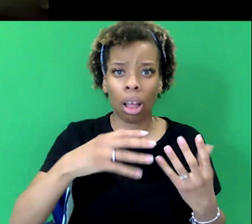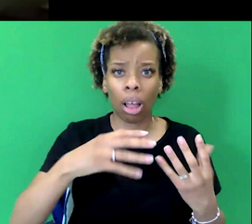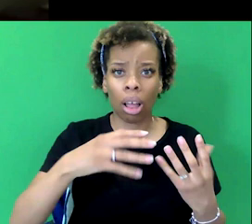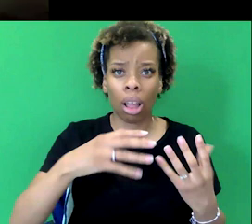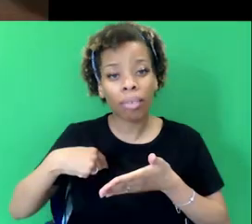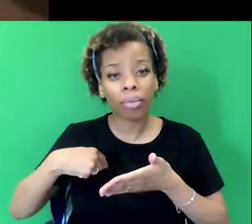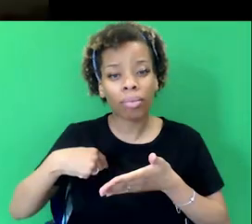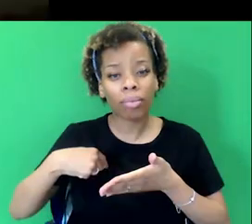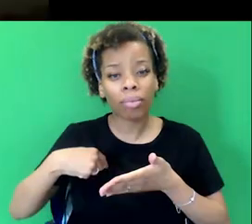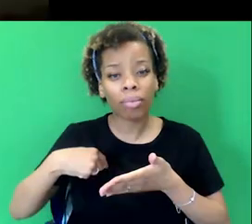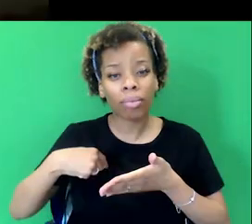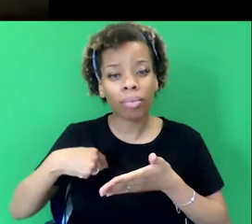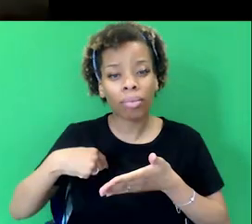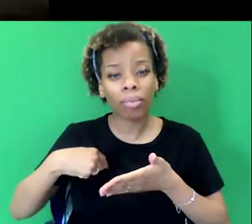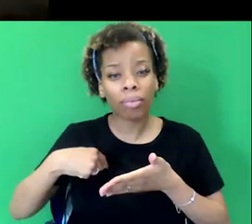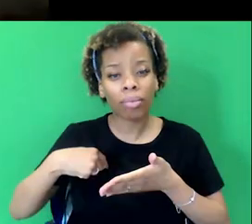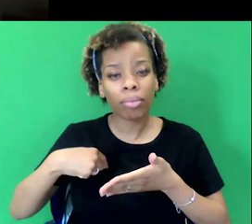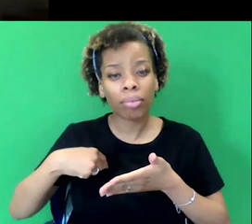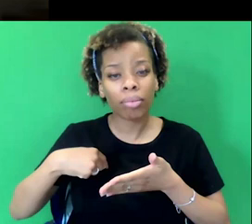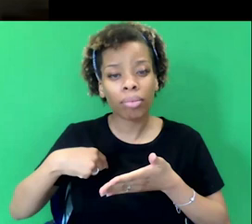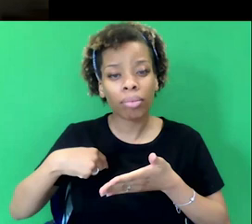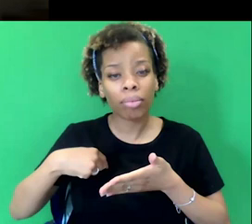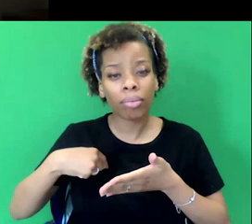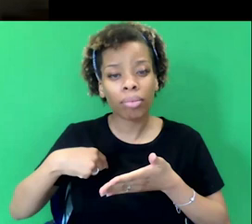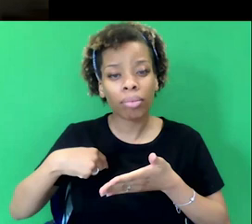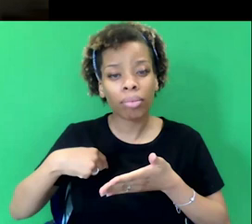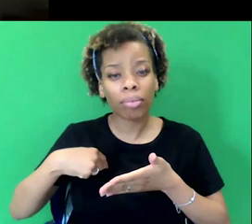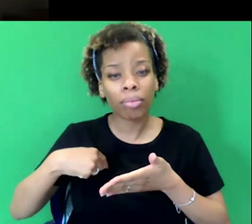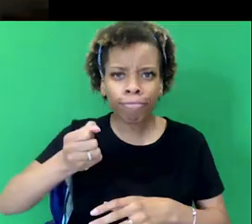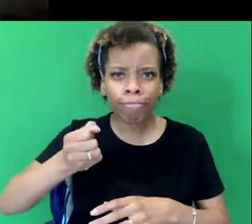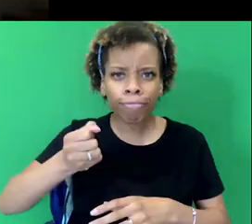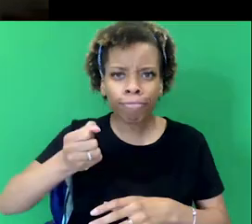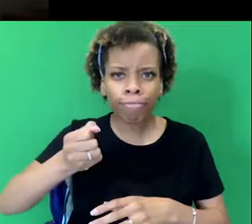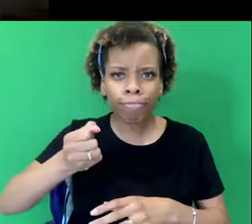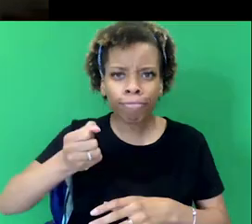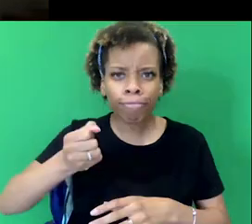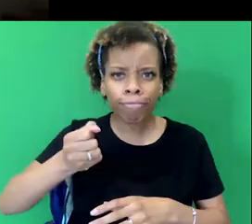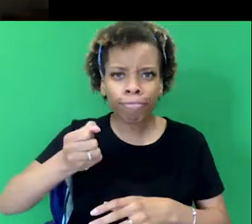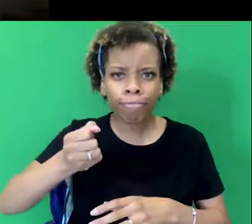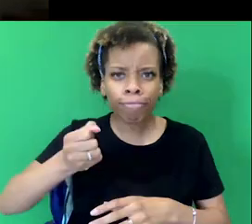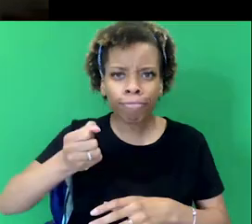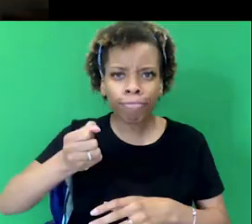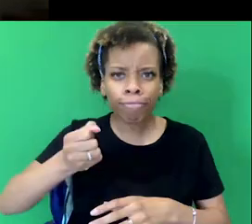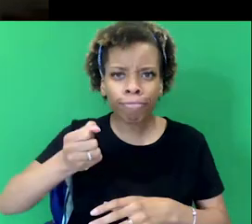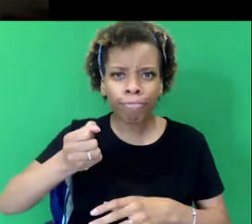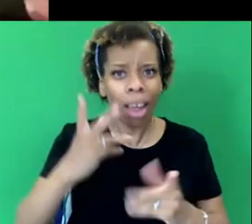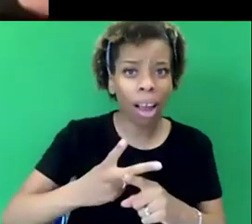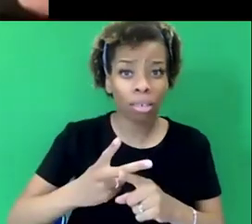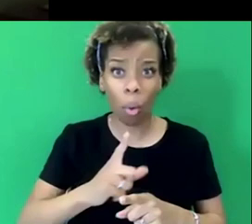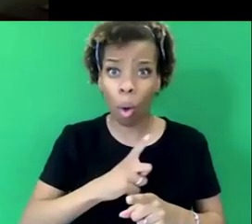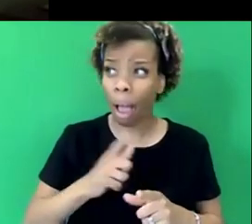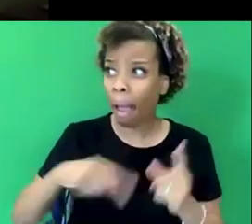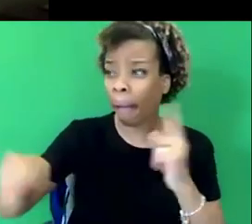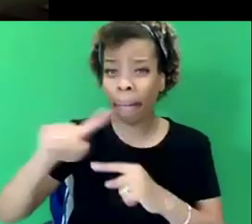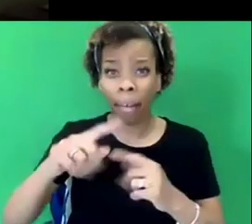are looking in the wider world, they're looking for a way to tell these stories again to give the, because we there seems to be